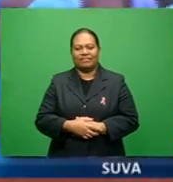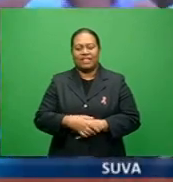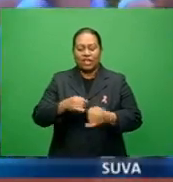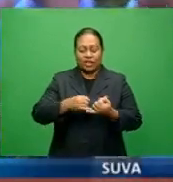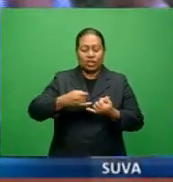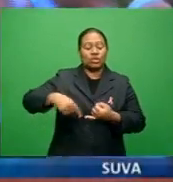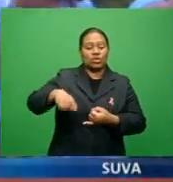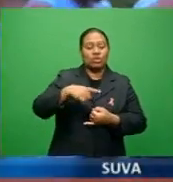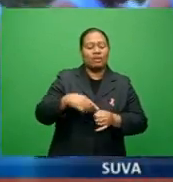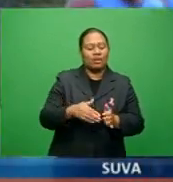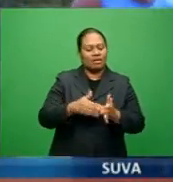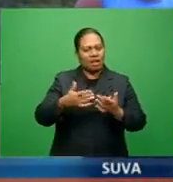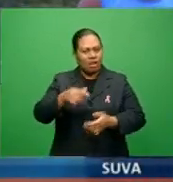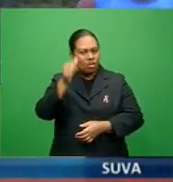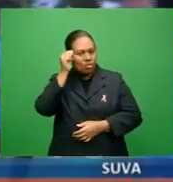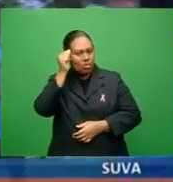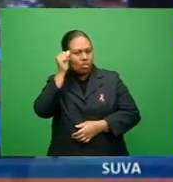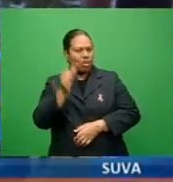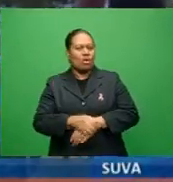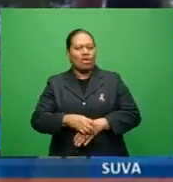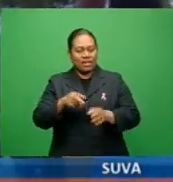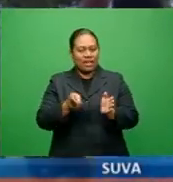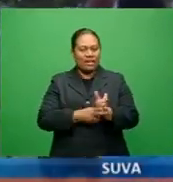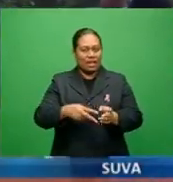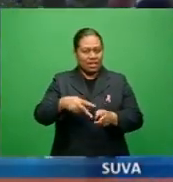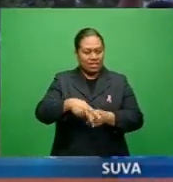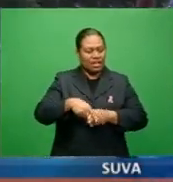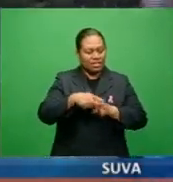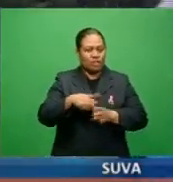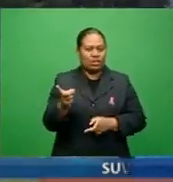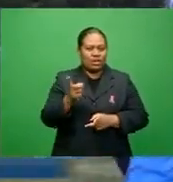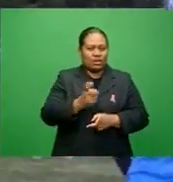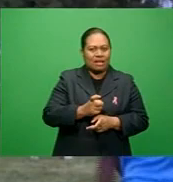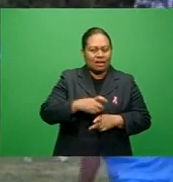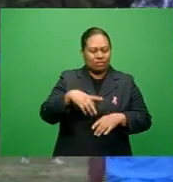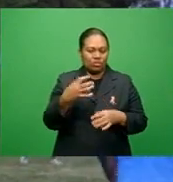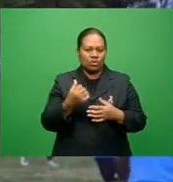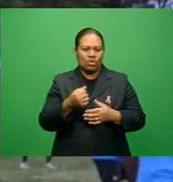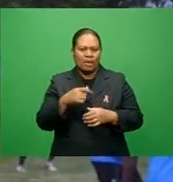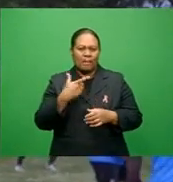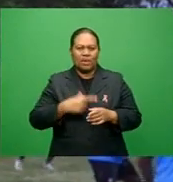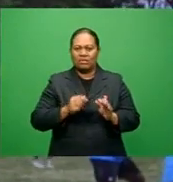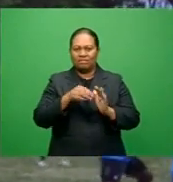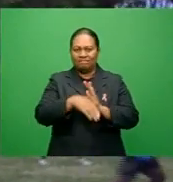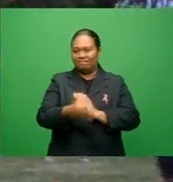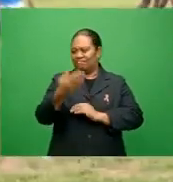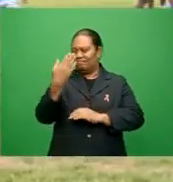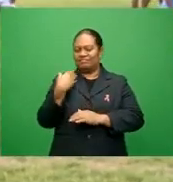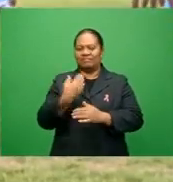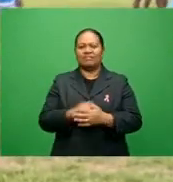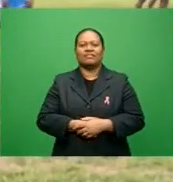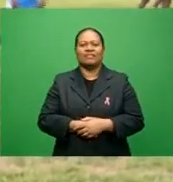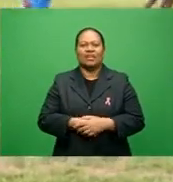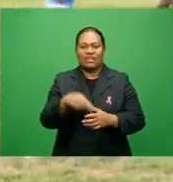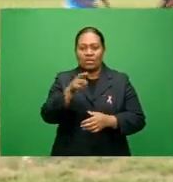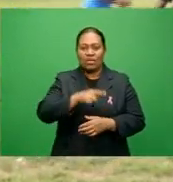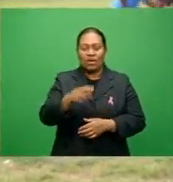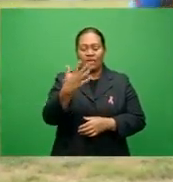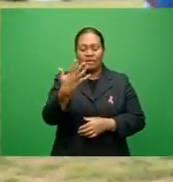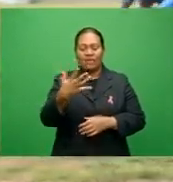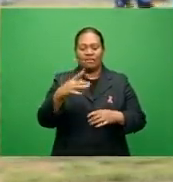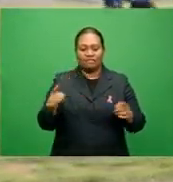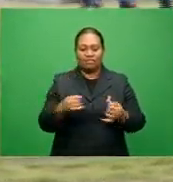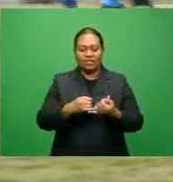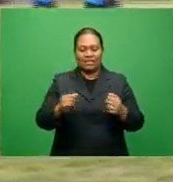Suva is aware Naitasiri will be out to avenge its 6-15 loss to the capital side in round 5 of the